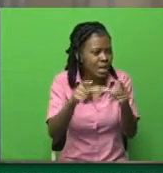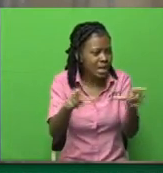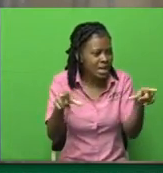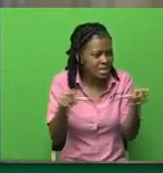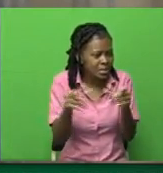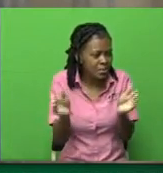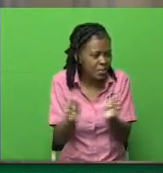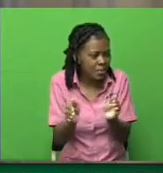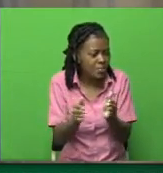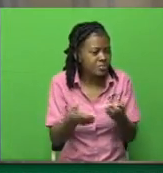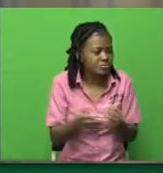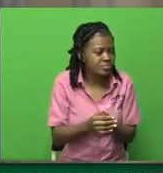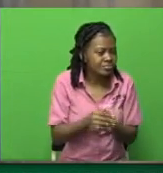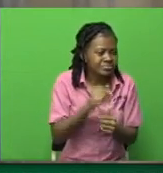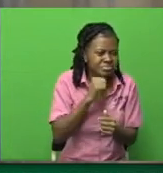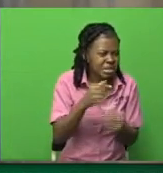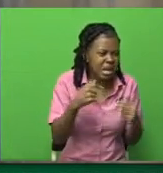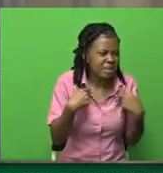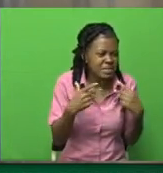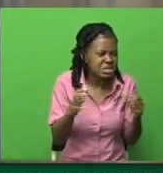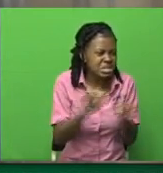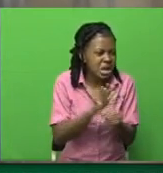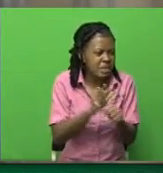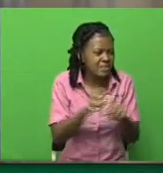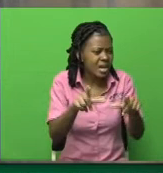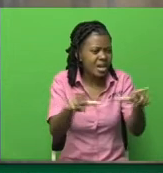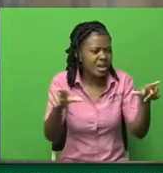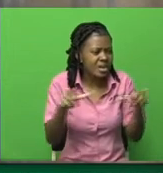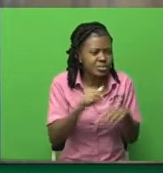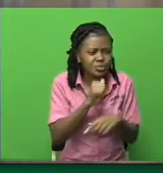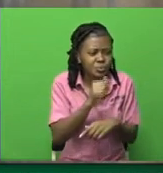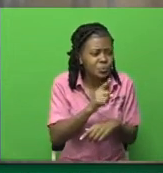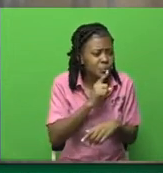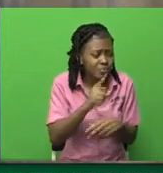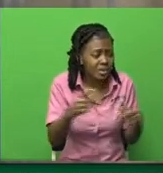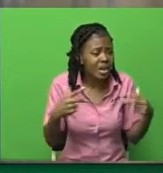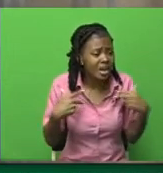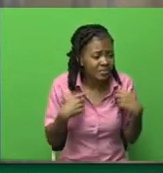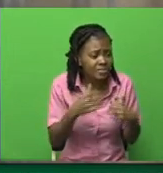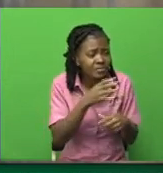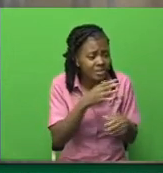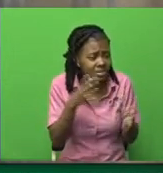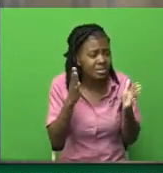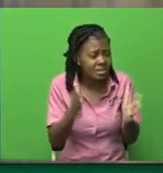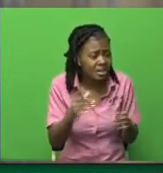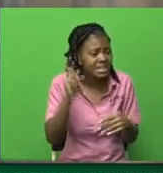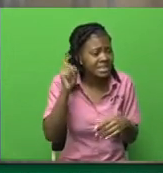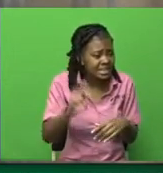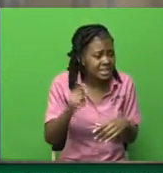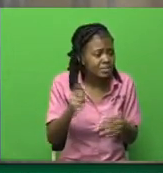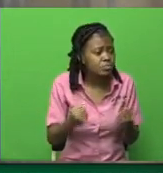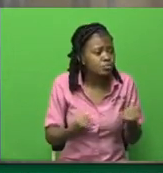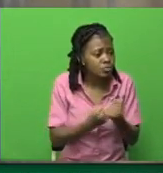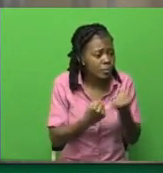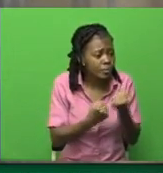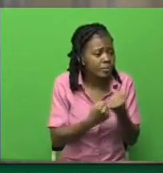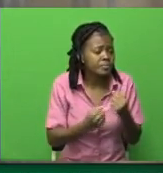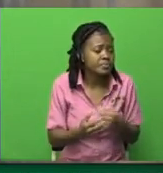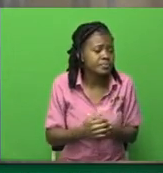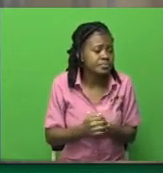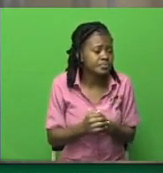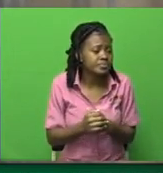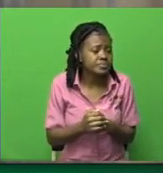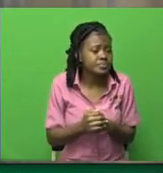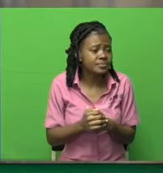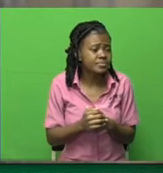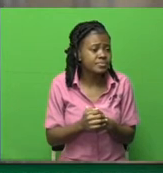true to say we don't have land for agriculture we do have farmers who are farming and need to be supported so I say